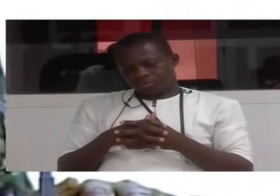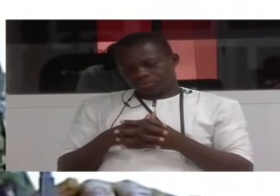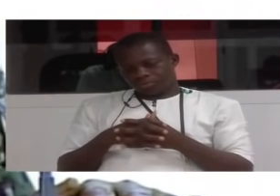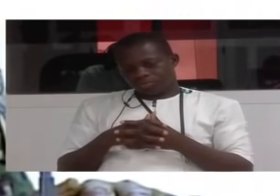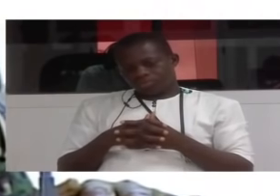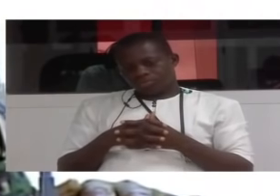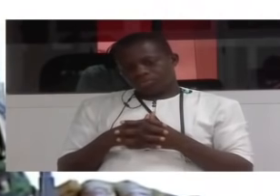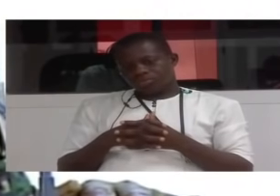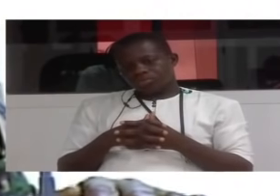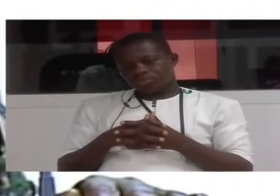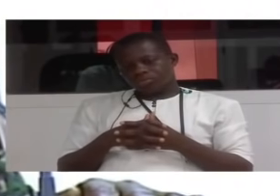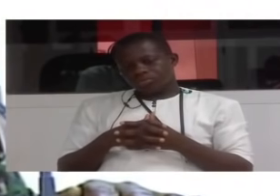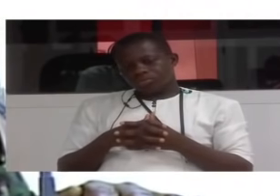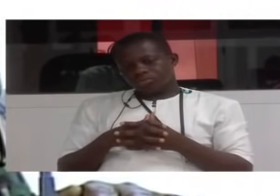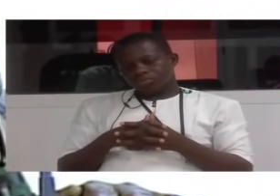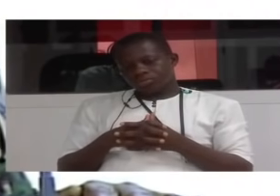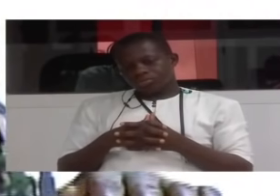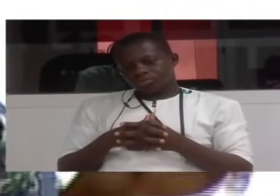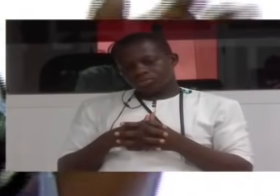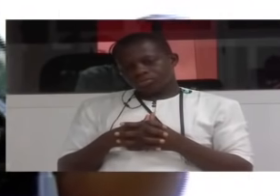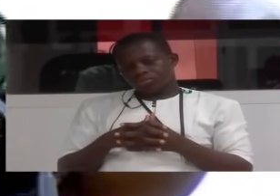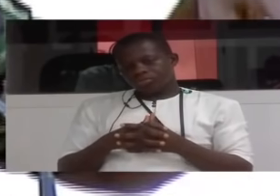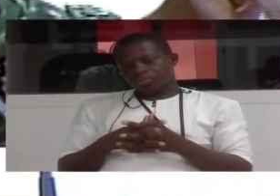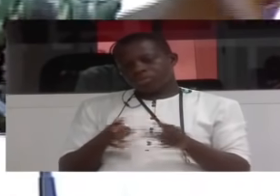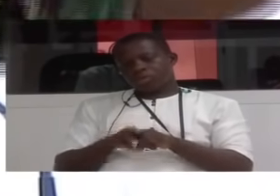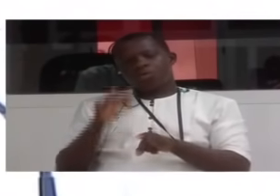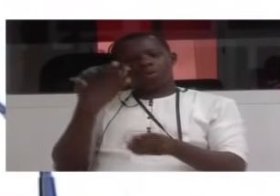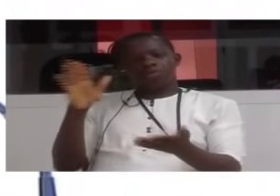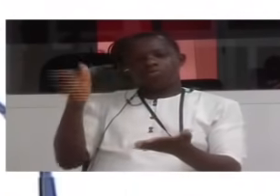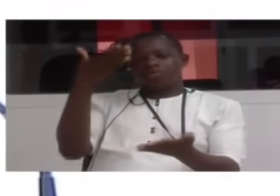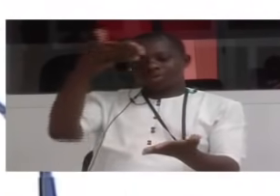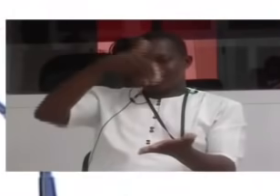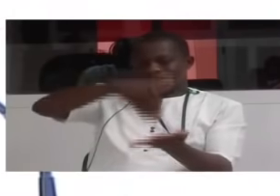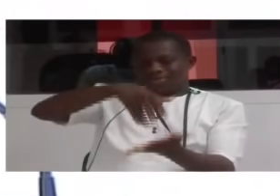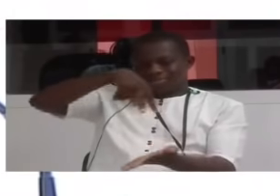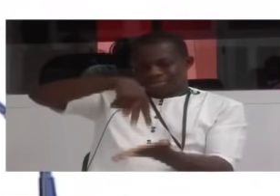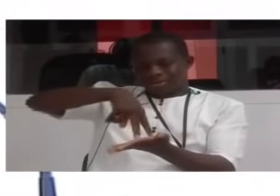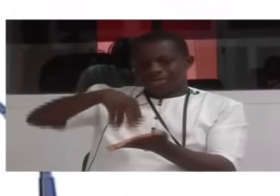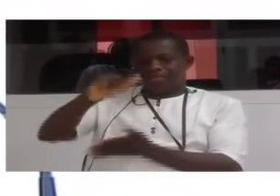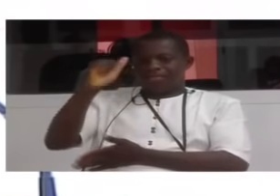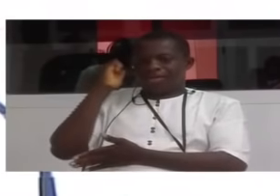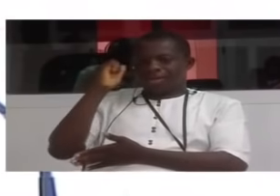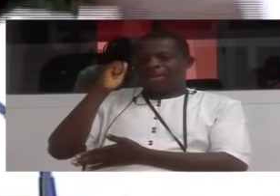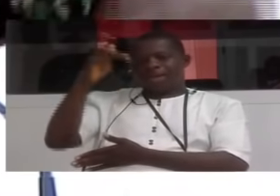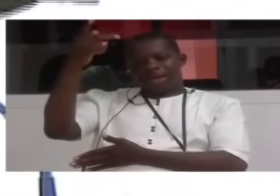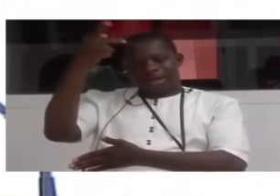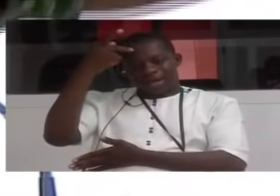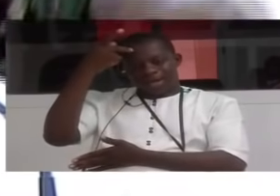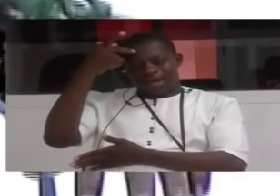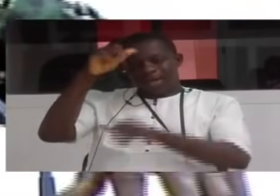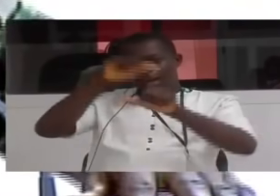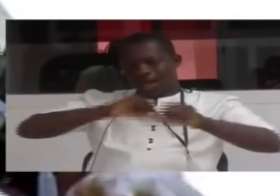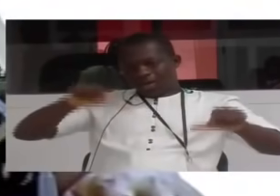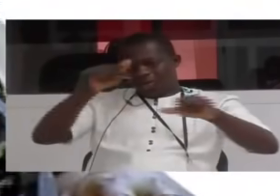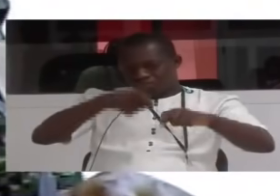heads. They were not yet removed. So buñ démé ñu taxaw garni ci gannaaw Kanilay ci boori generator. So when we went, we